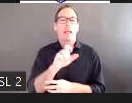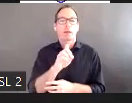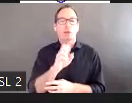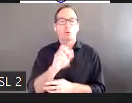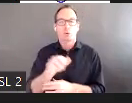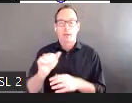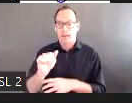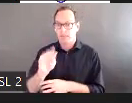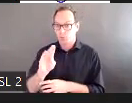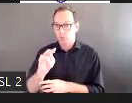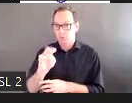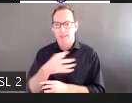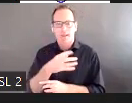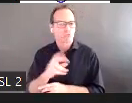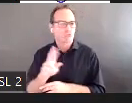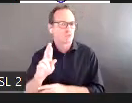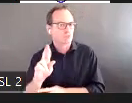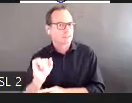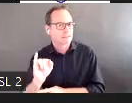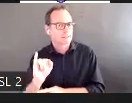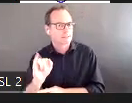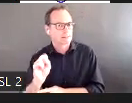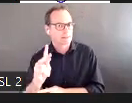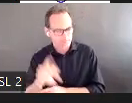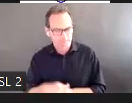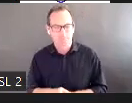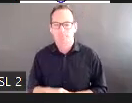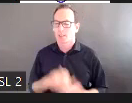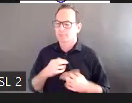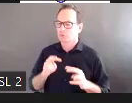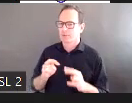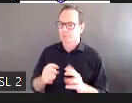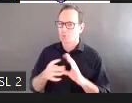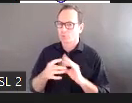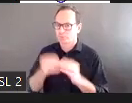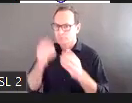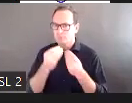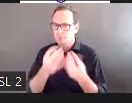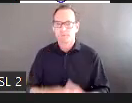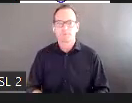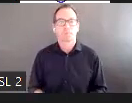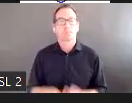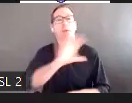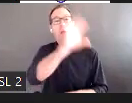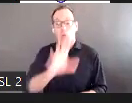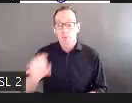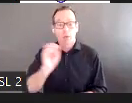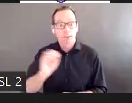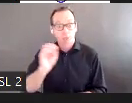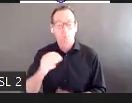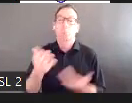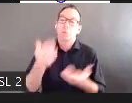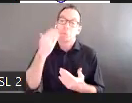and I'm looking forward to this session. For most of you across Ontario, Waterloo region is west of